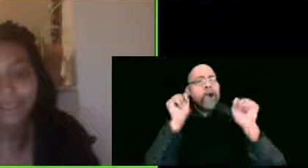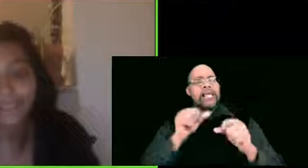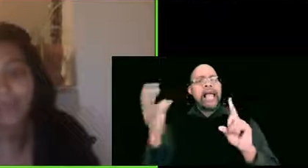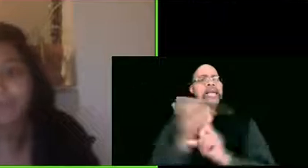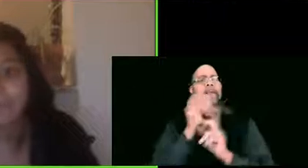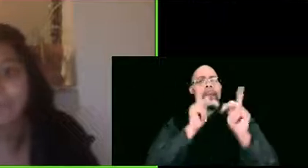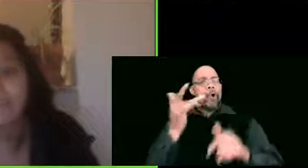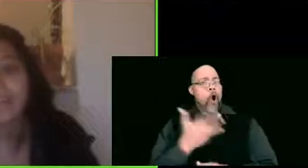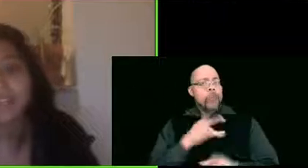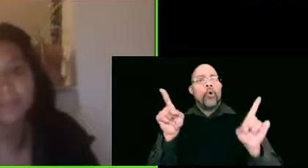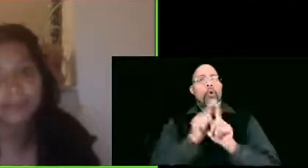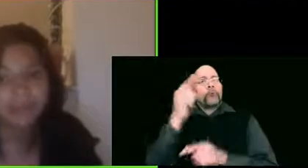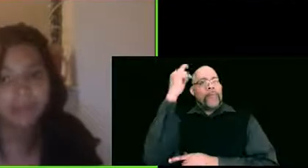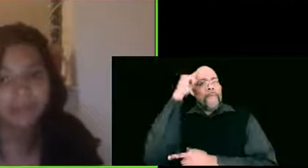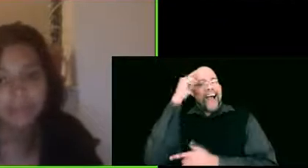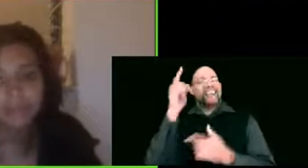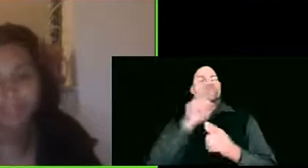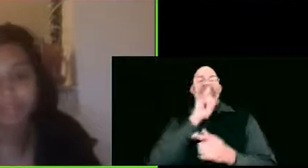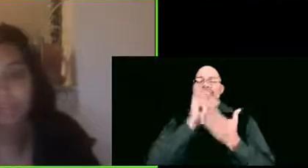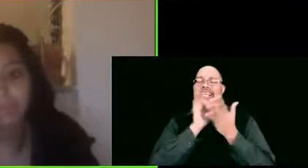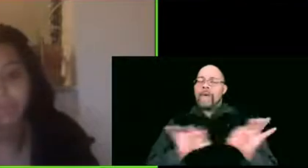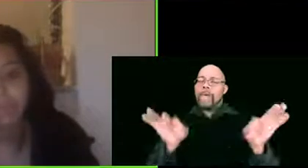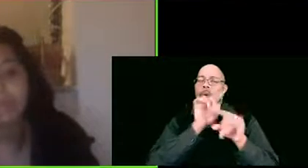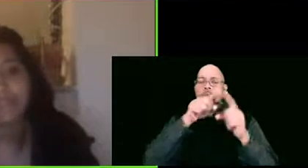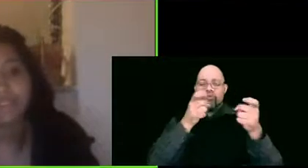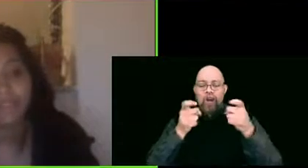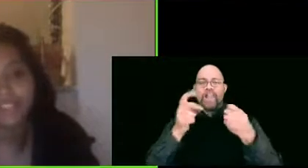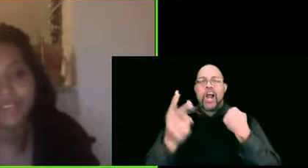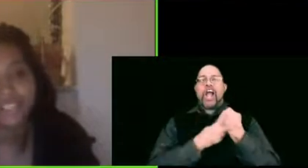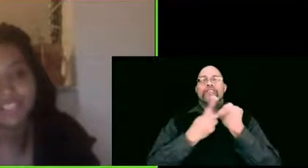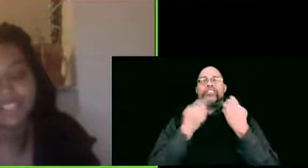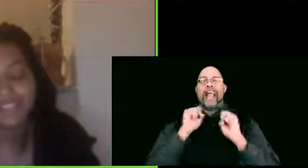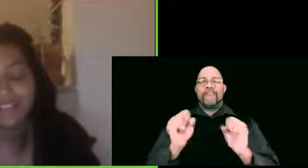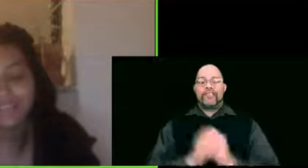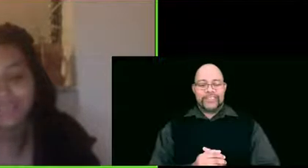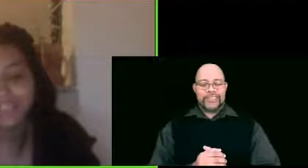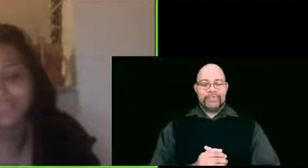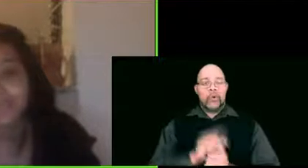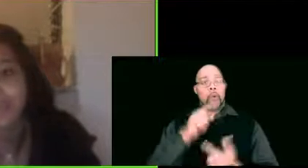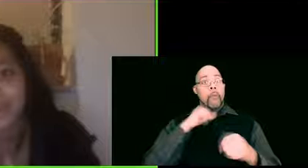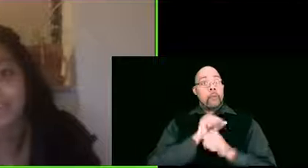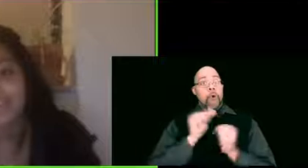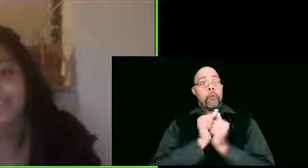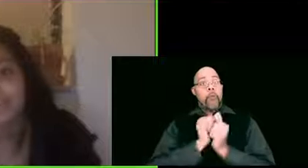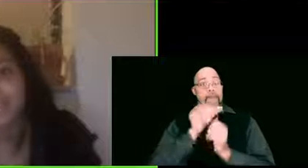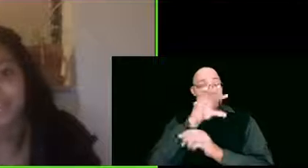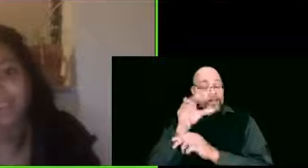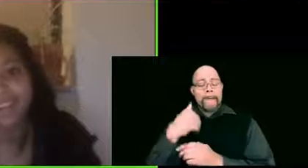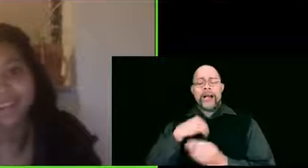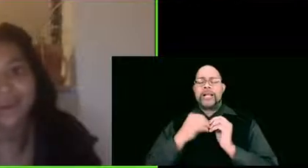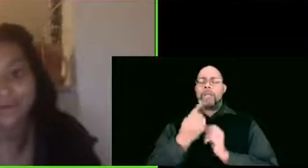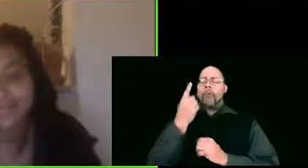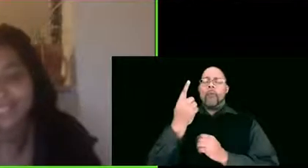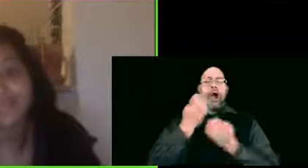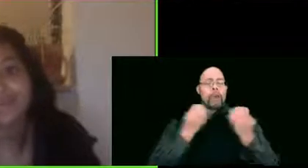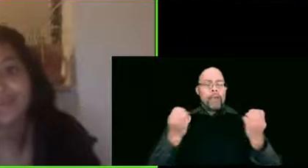art, you can capture people's hearts as well as their minds, which is really important when you want to drive conservation. So for when I'm working on films,